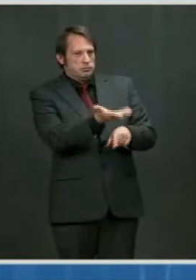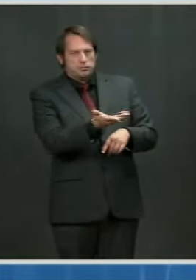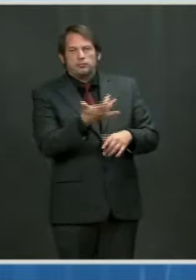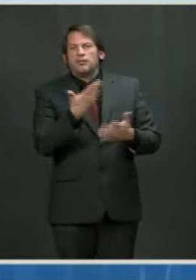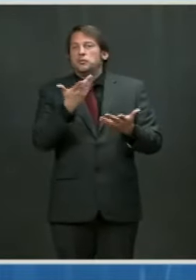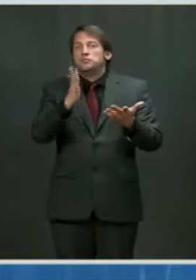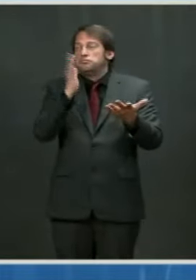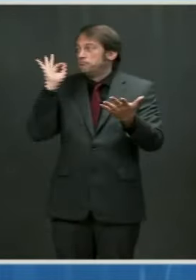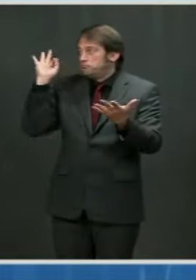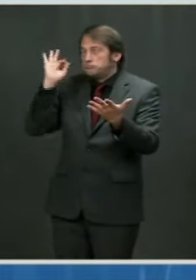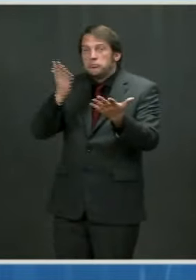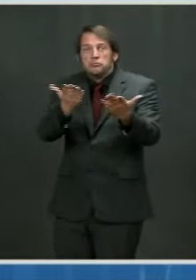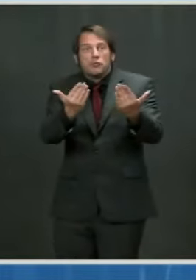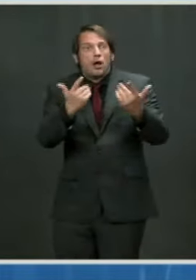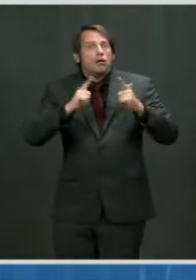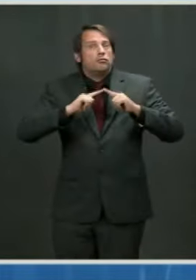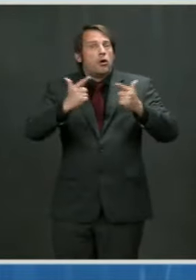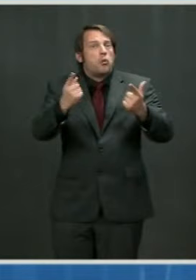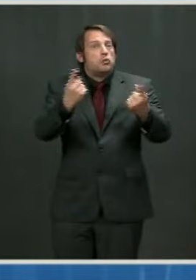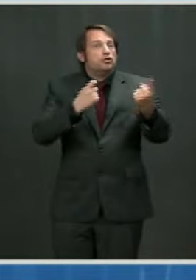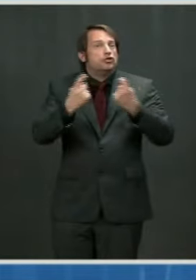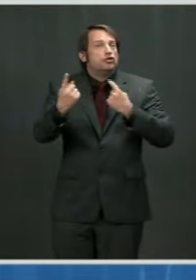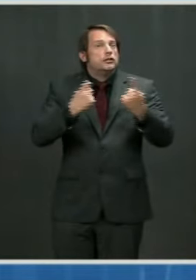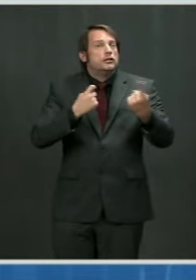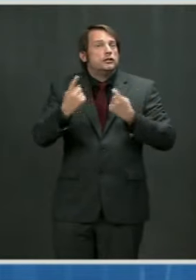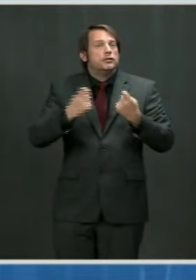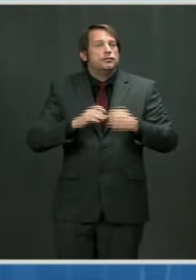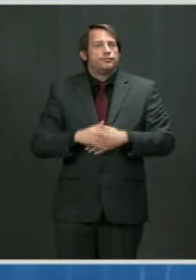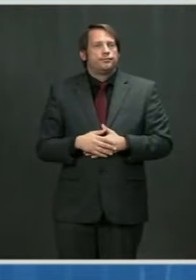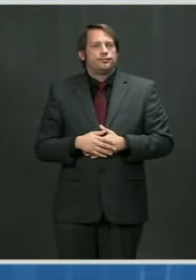Let's go to Anjali Kemlani at Yahoo Finance.